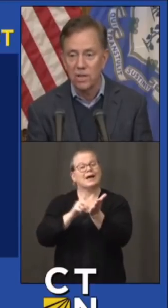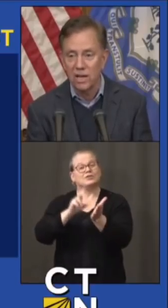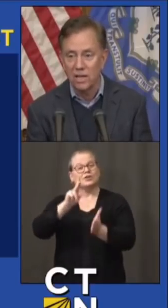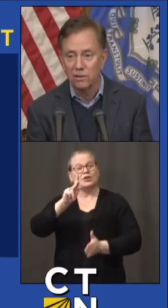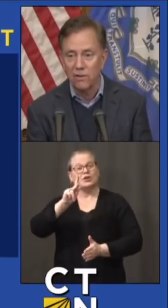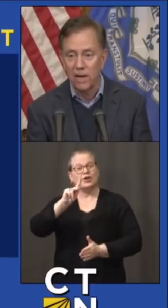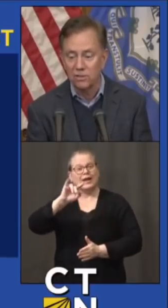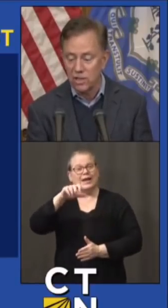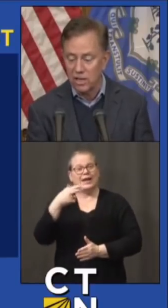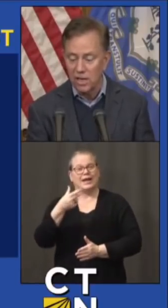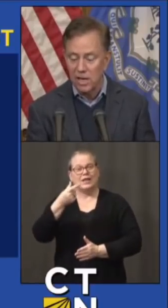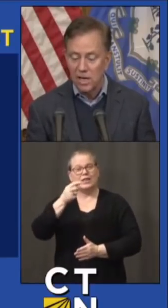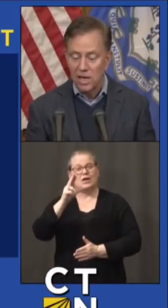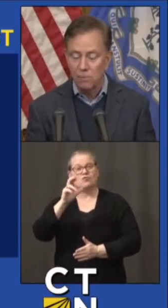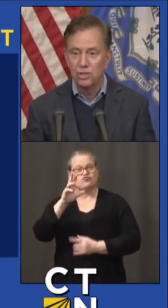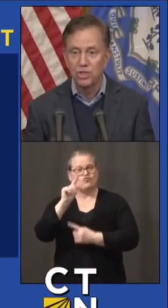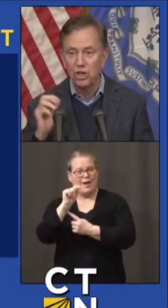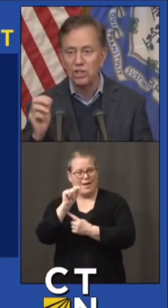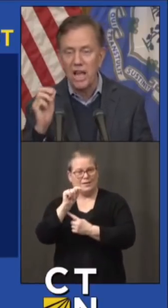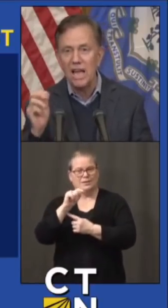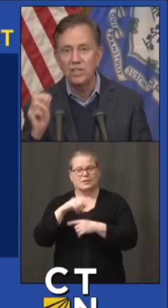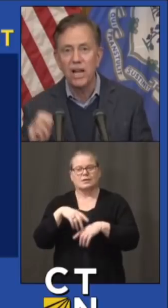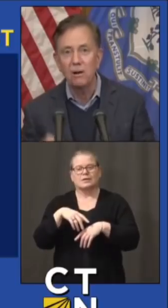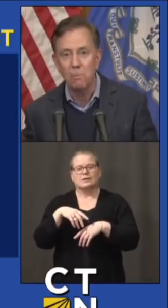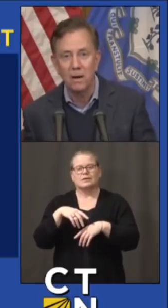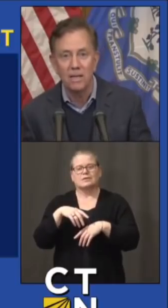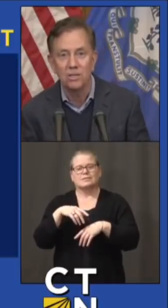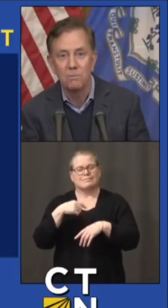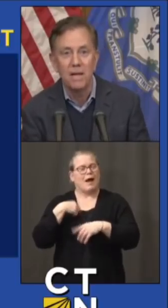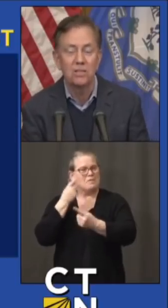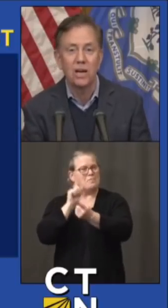here he's getting his vaccine. He was just